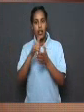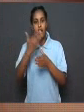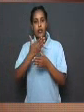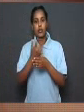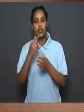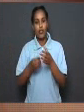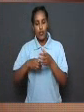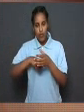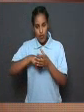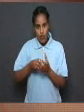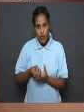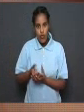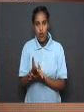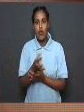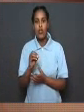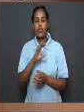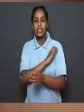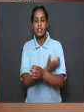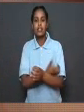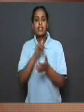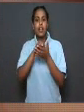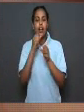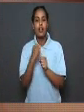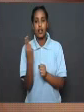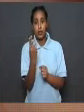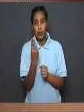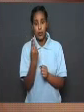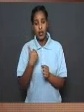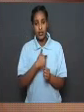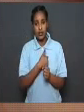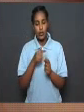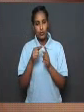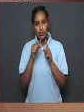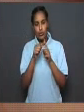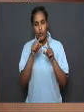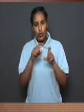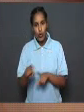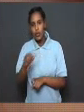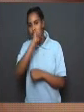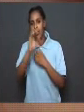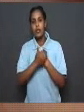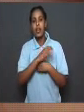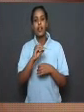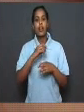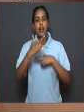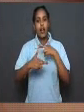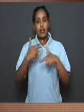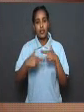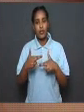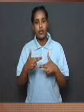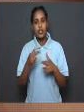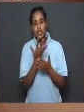flow of energy. They can help us to control the temperature and reactivity